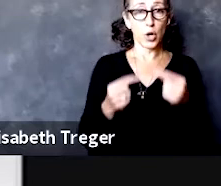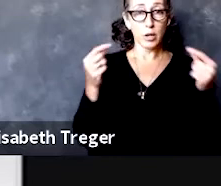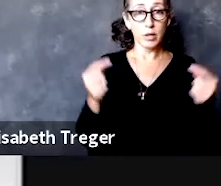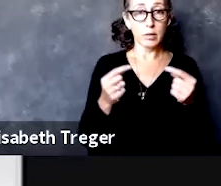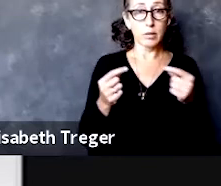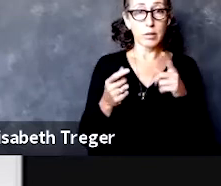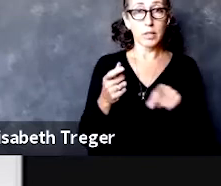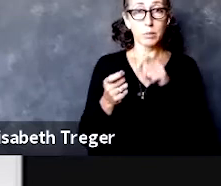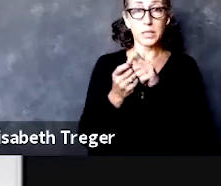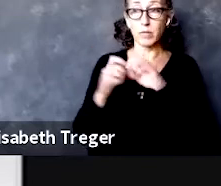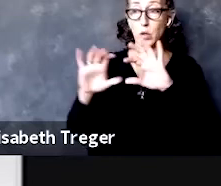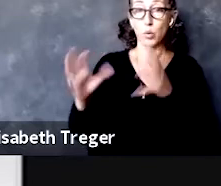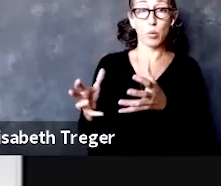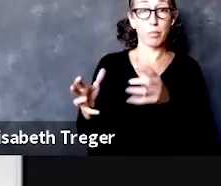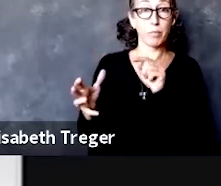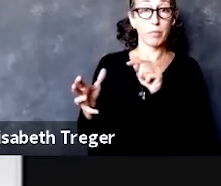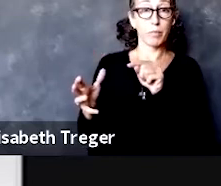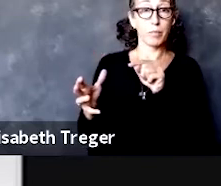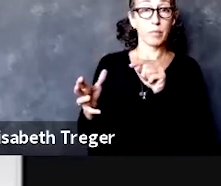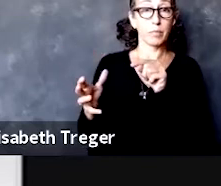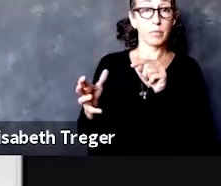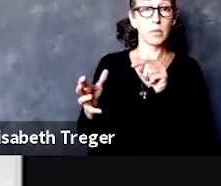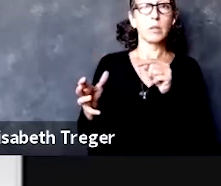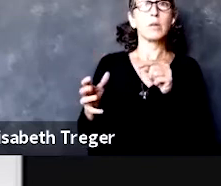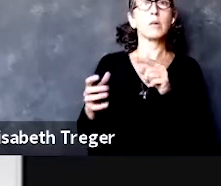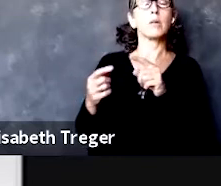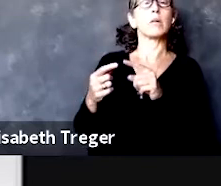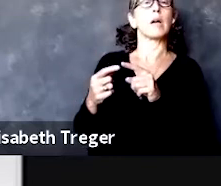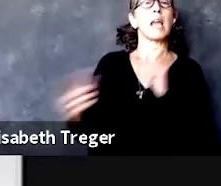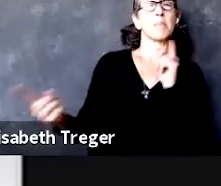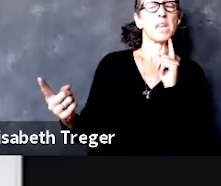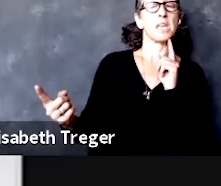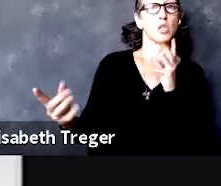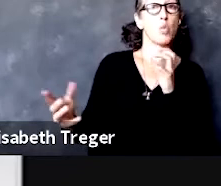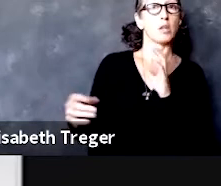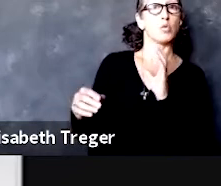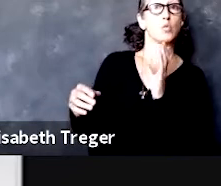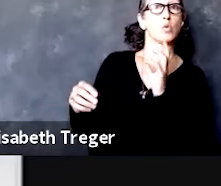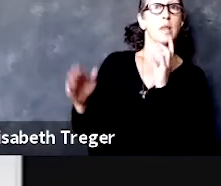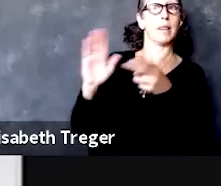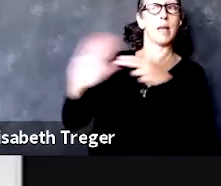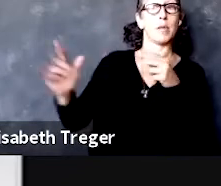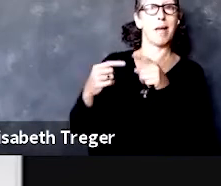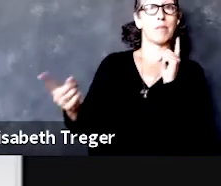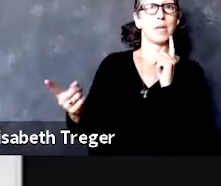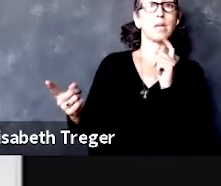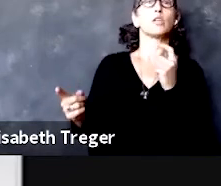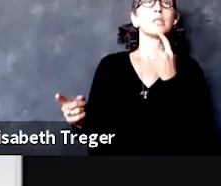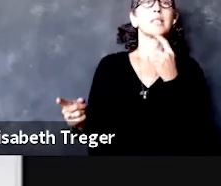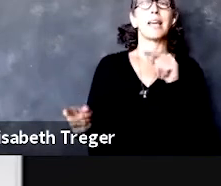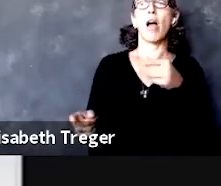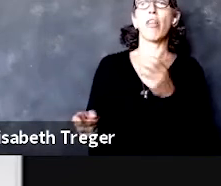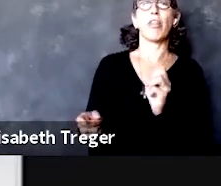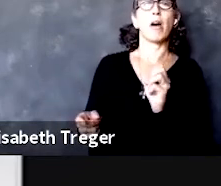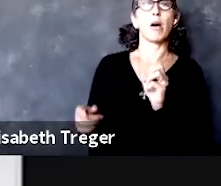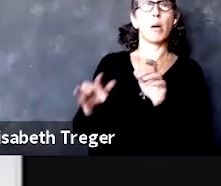make them the enemy, call them the blank. All right? So if you say, for example, the rich